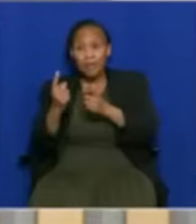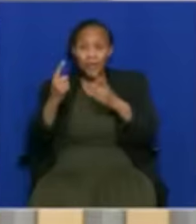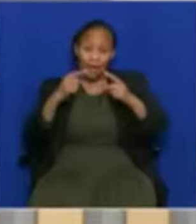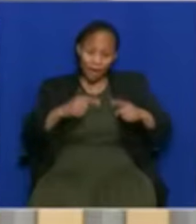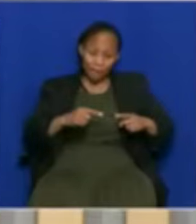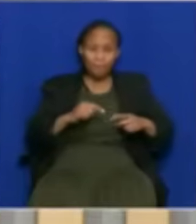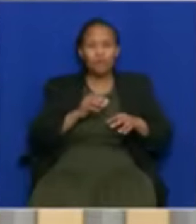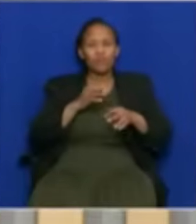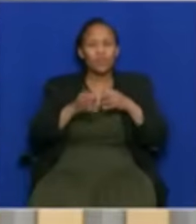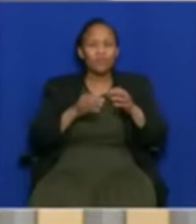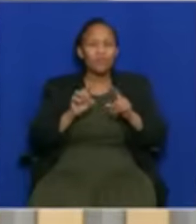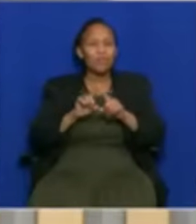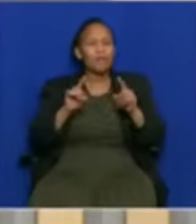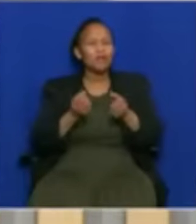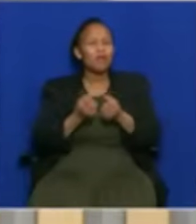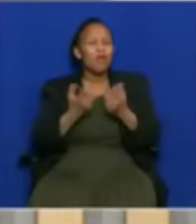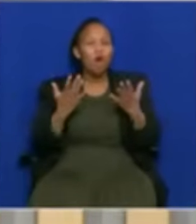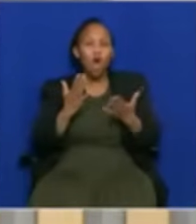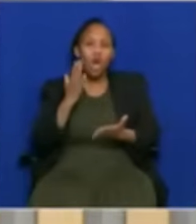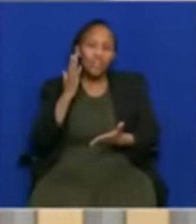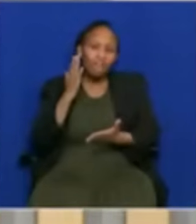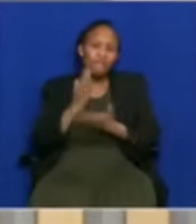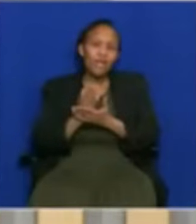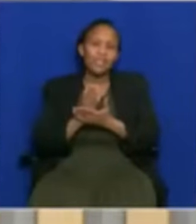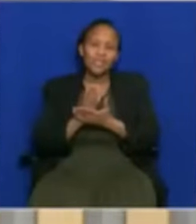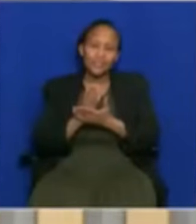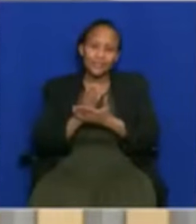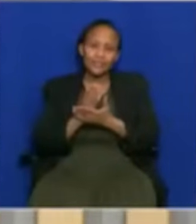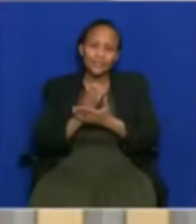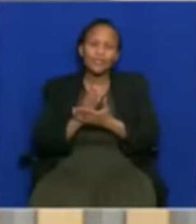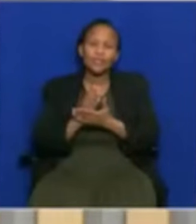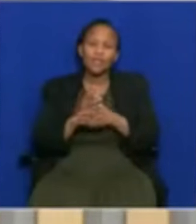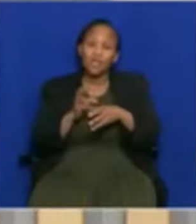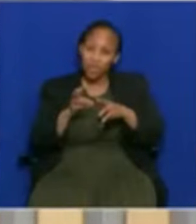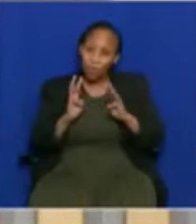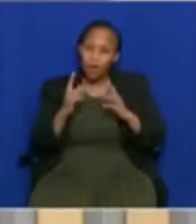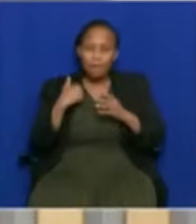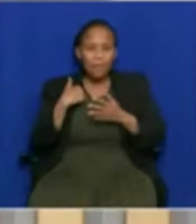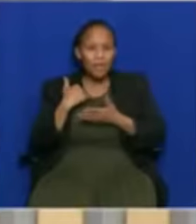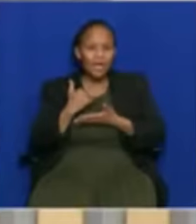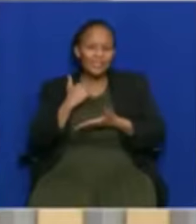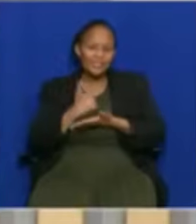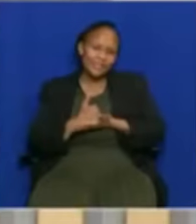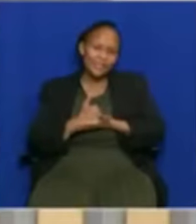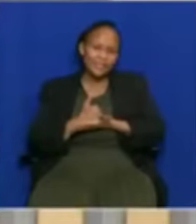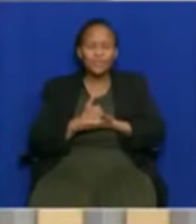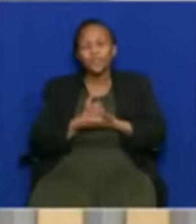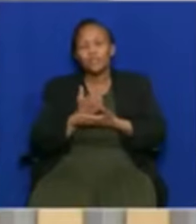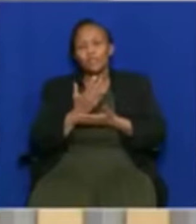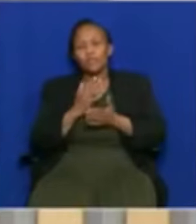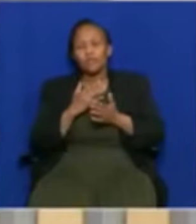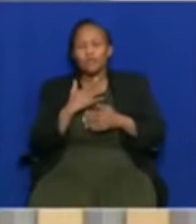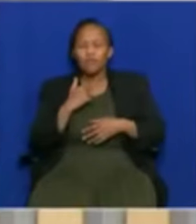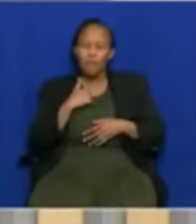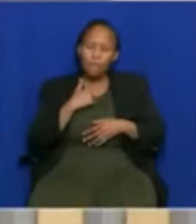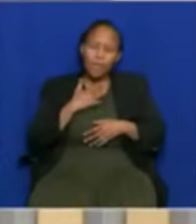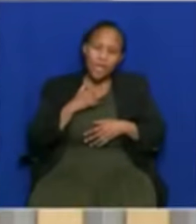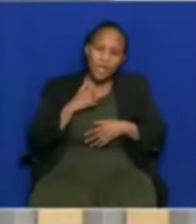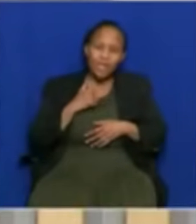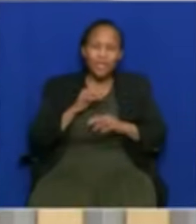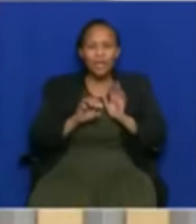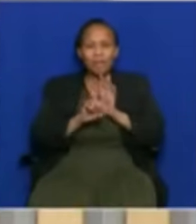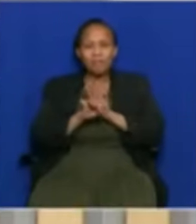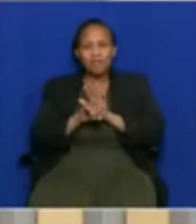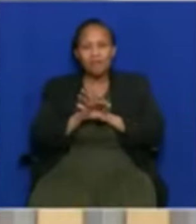to the way I sit here. Part of it is media. I mean, just day before yesterday, we